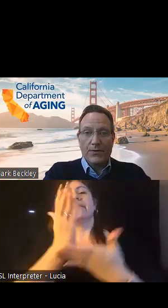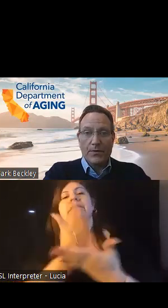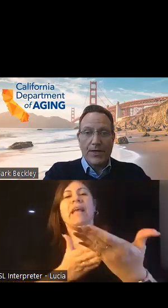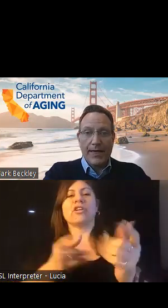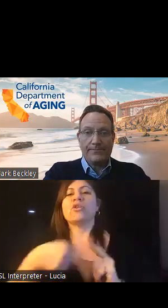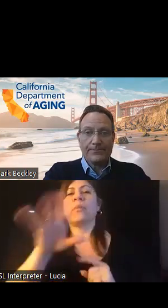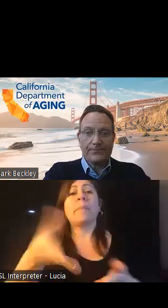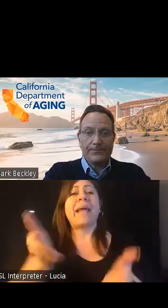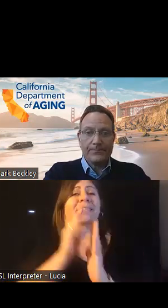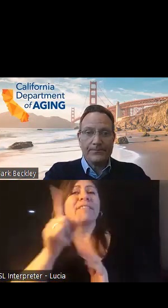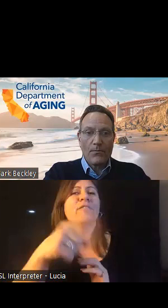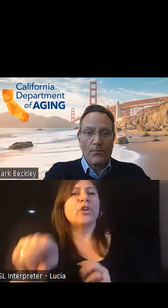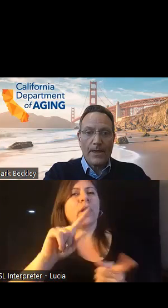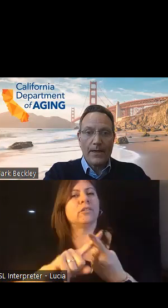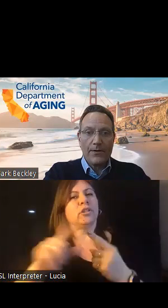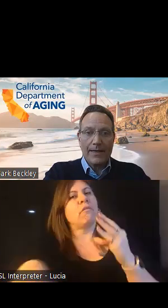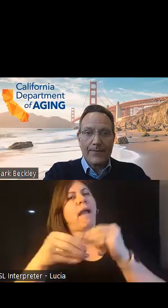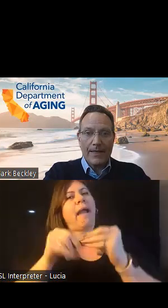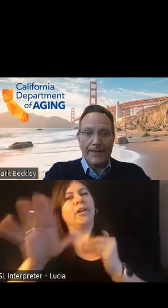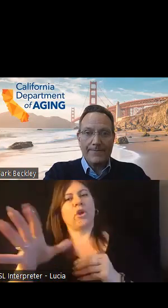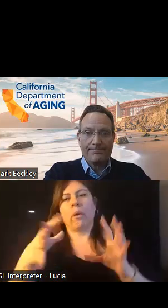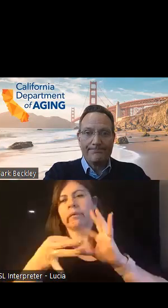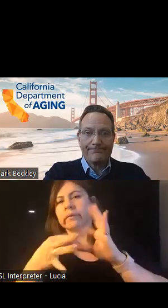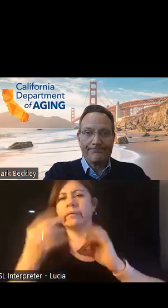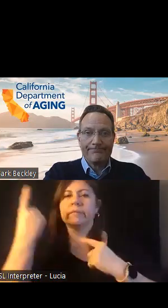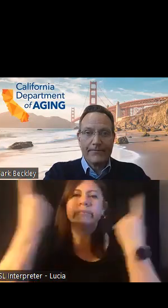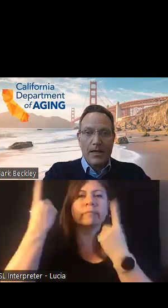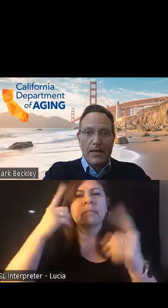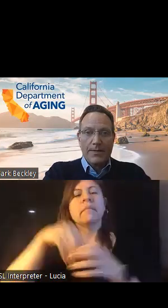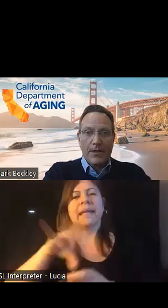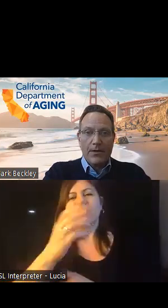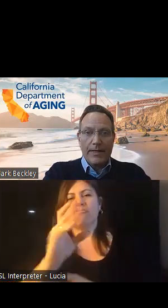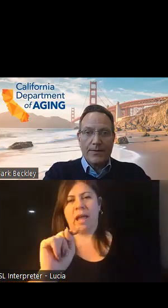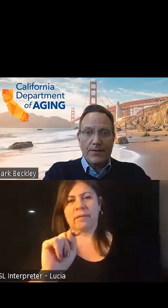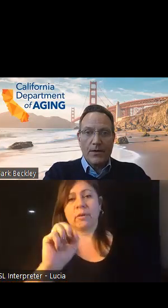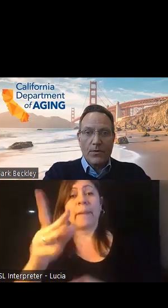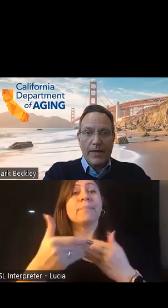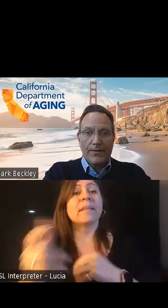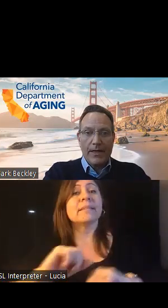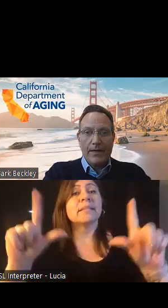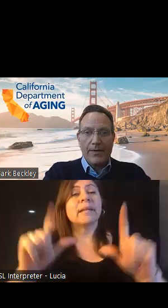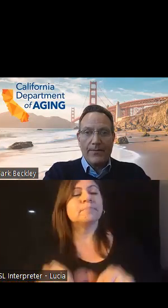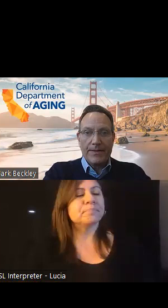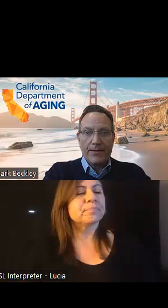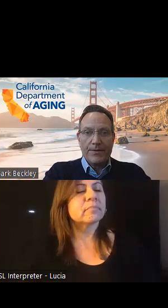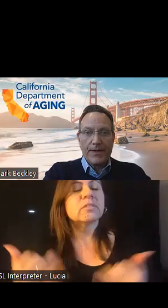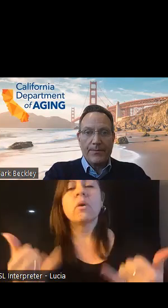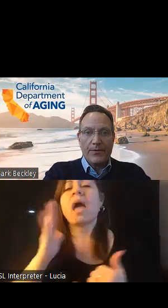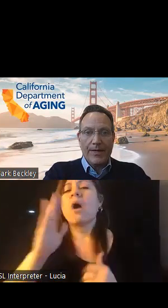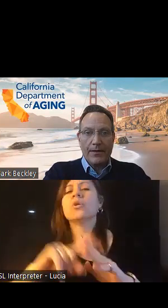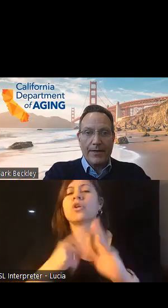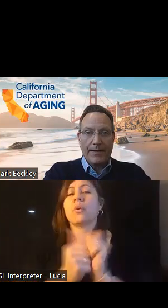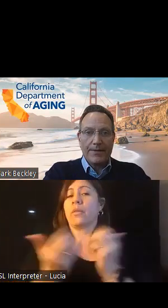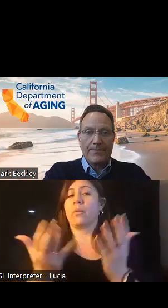within the virtual chat. Okay, next slide. So let's start with visitors